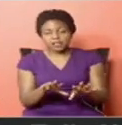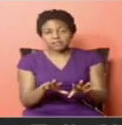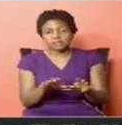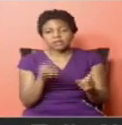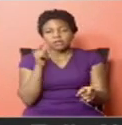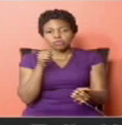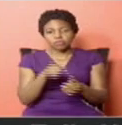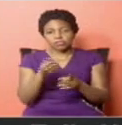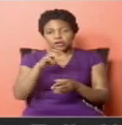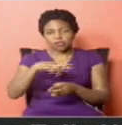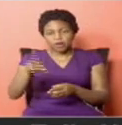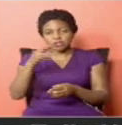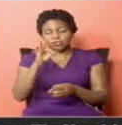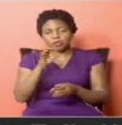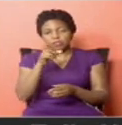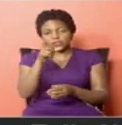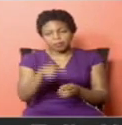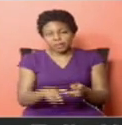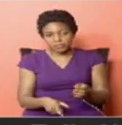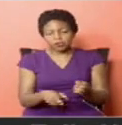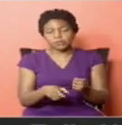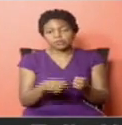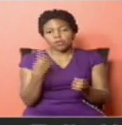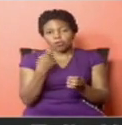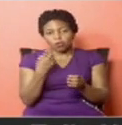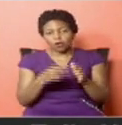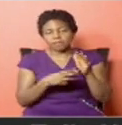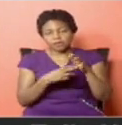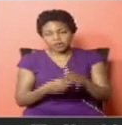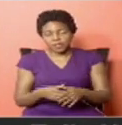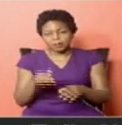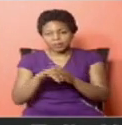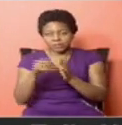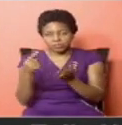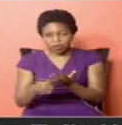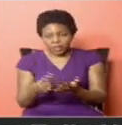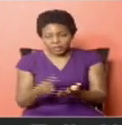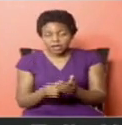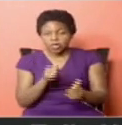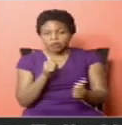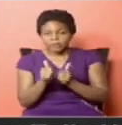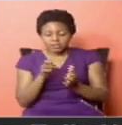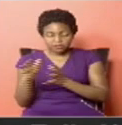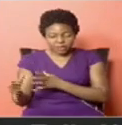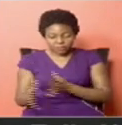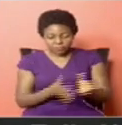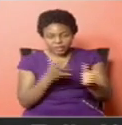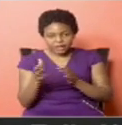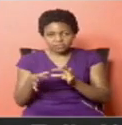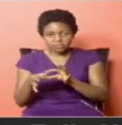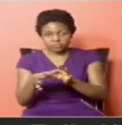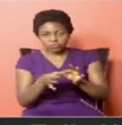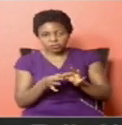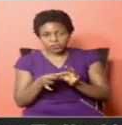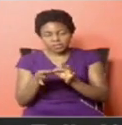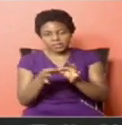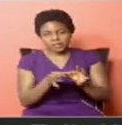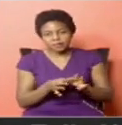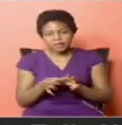pandemic to the rights of the vulnerable persons in Uganda, which has been organized jointly by